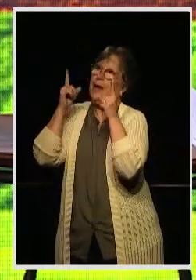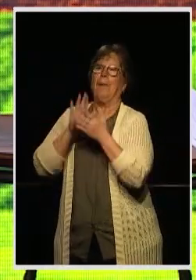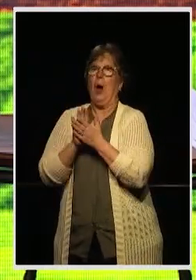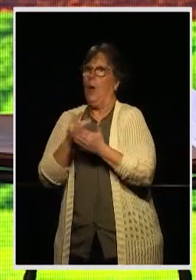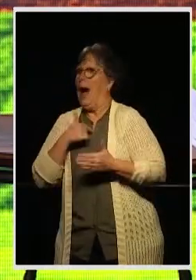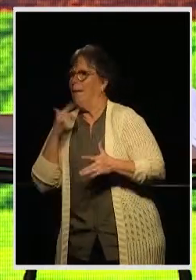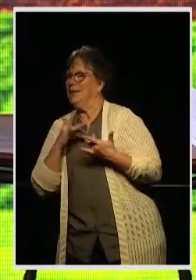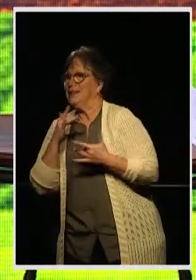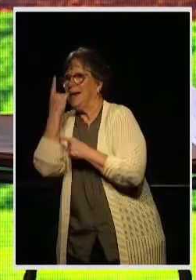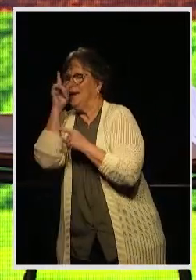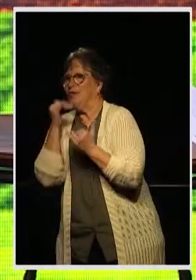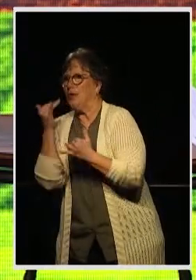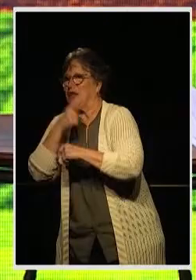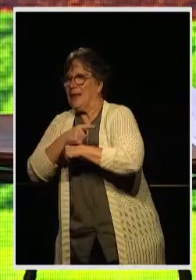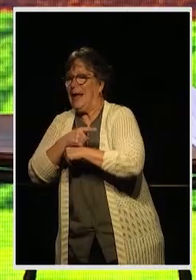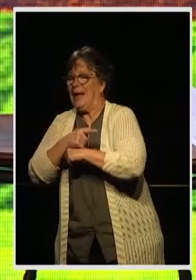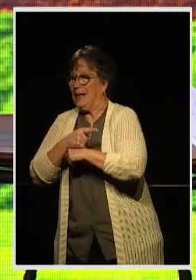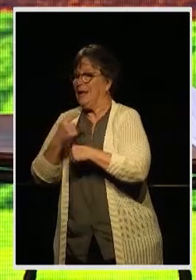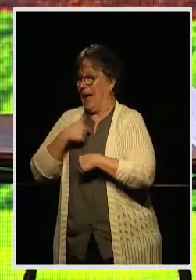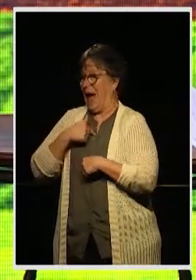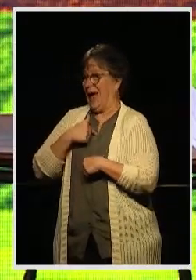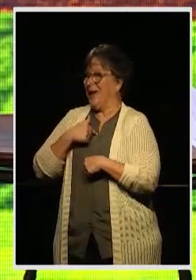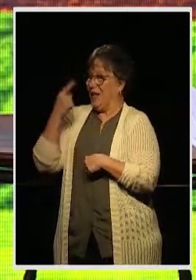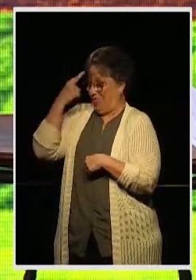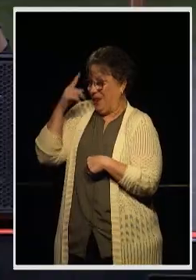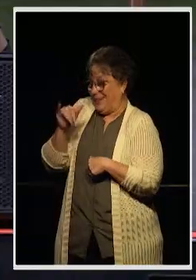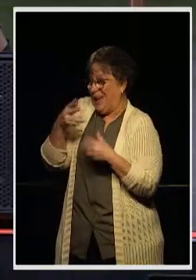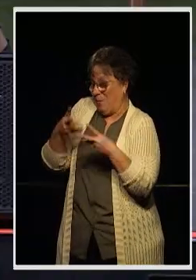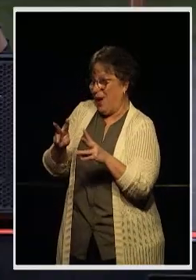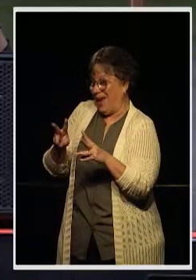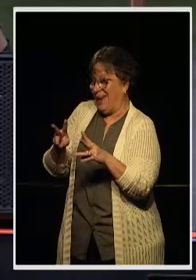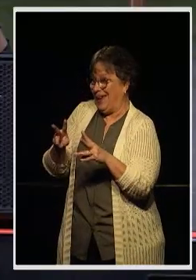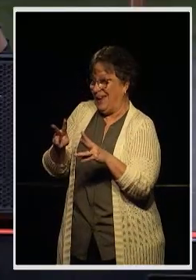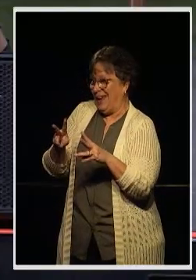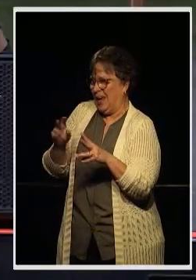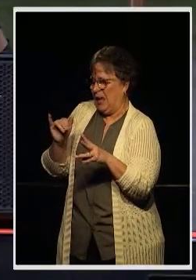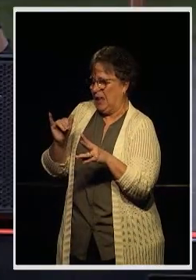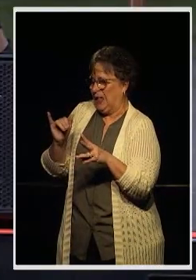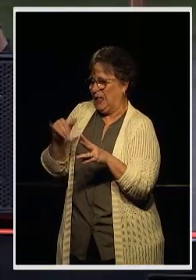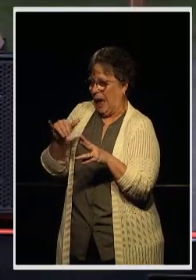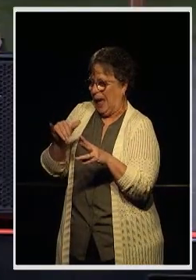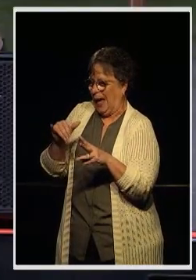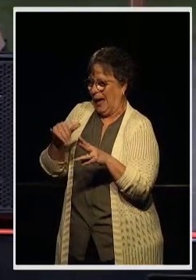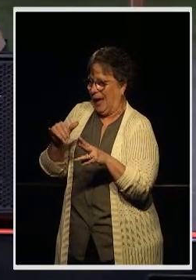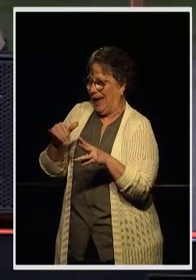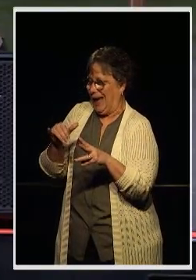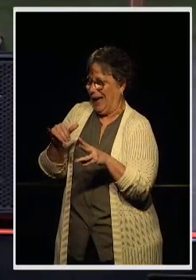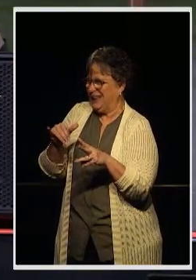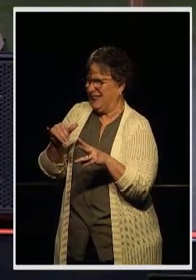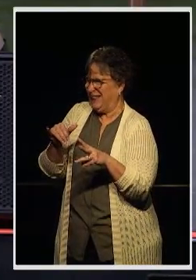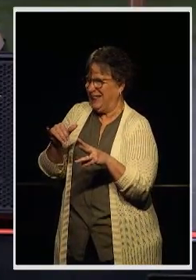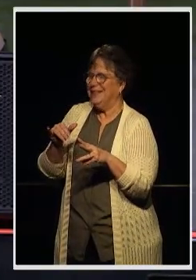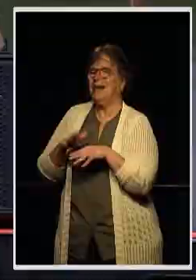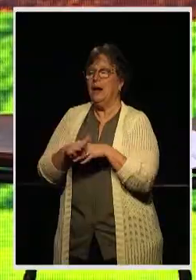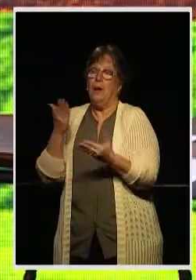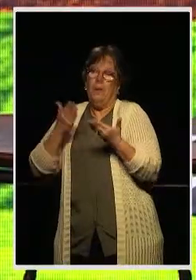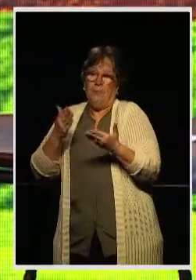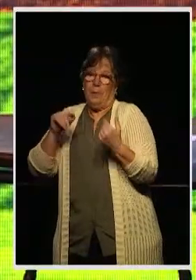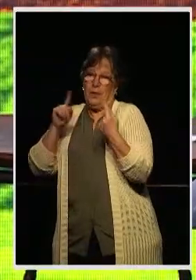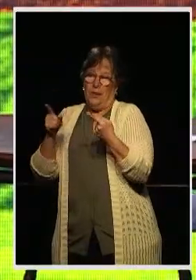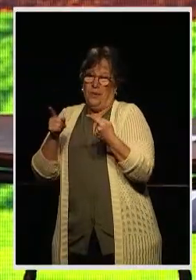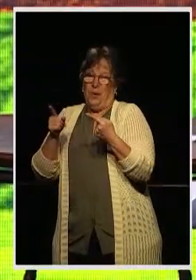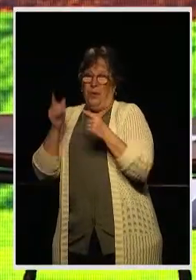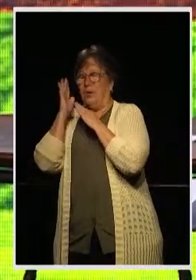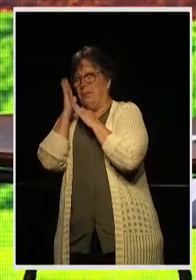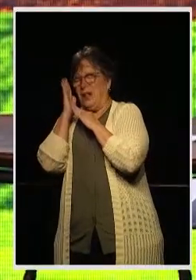day. As a dean, I do think that way. Okay, yeah. but I say, you know, you might go to bed a little